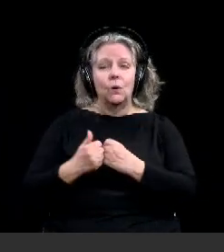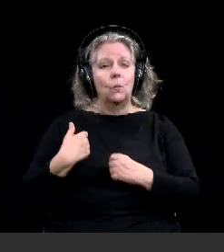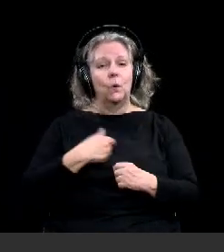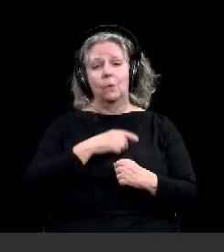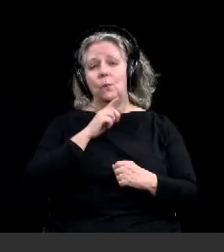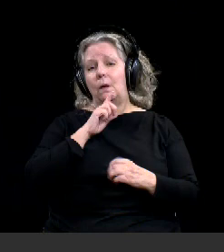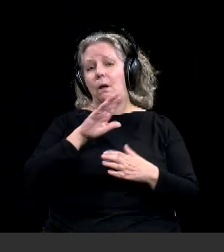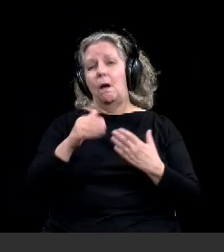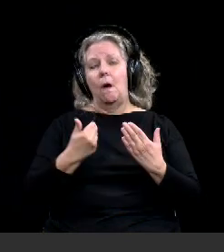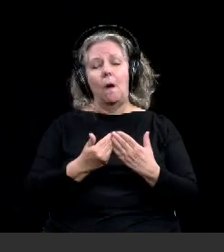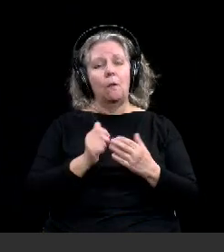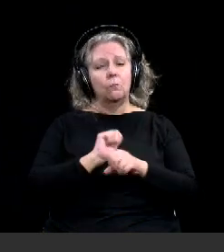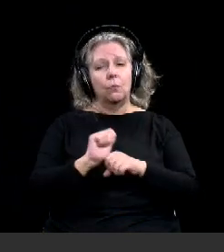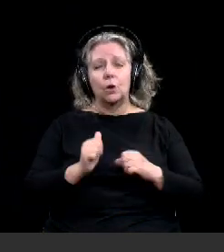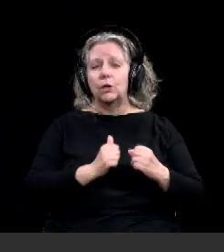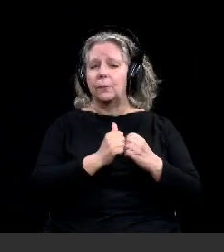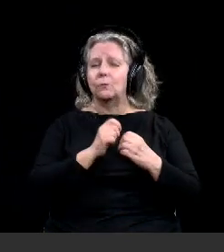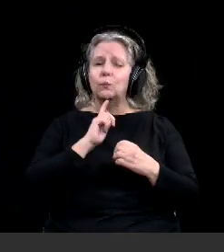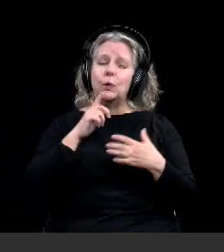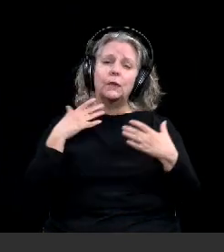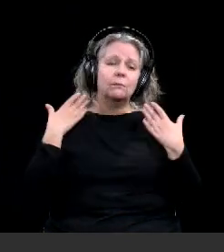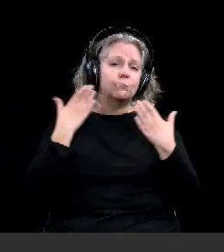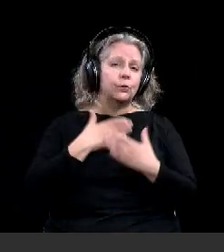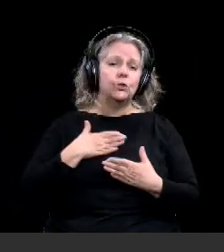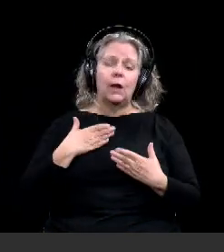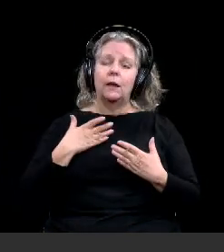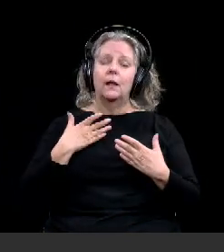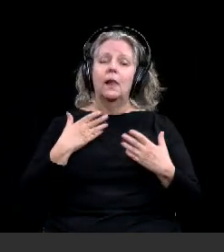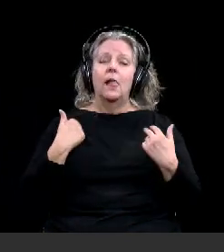systems that truly care about our community.